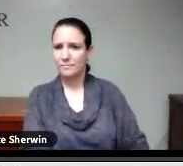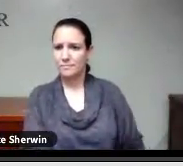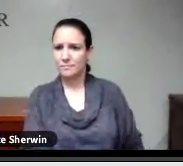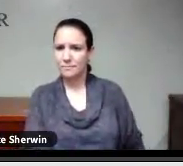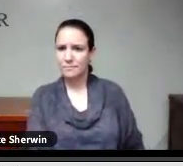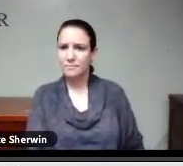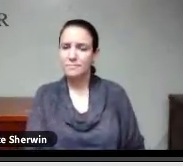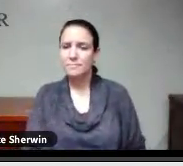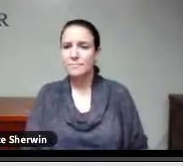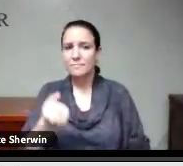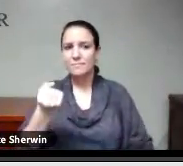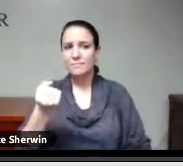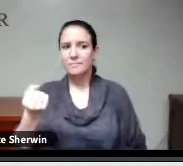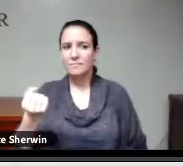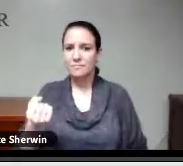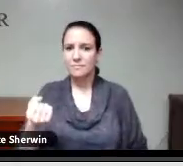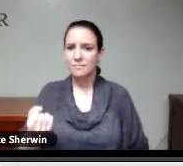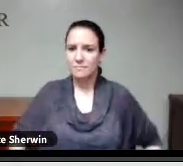So,